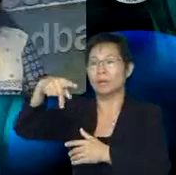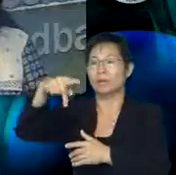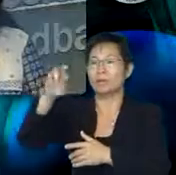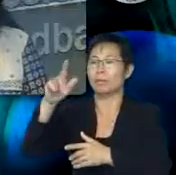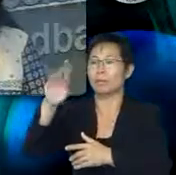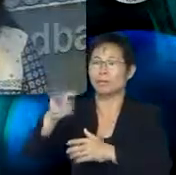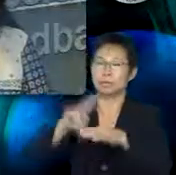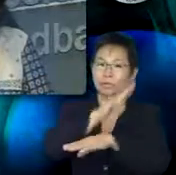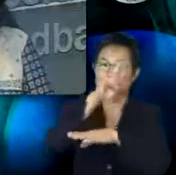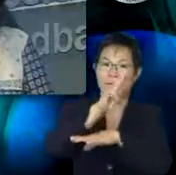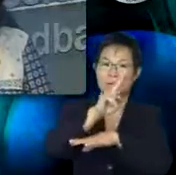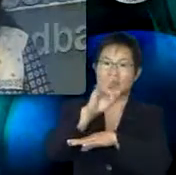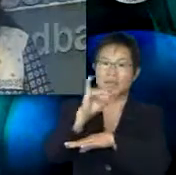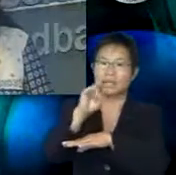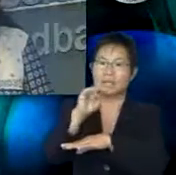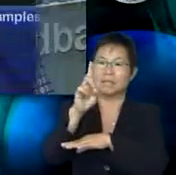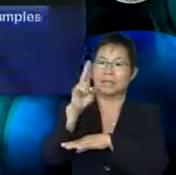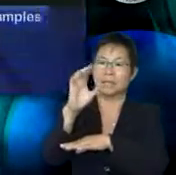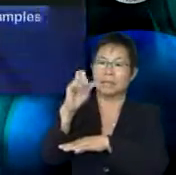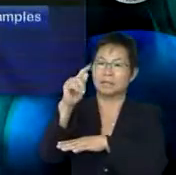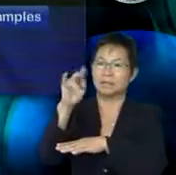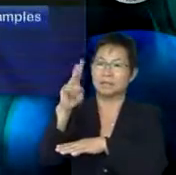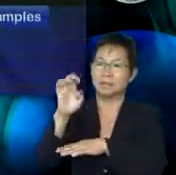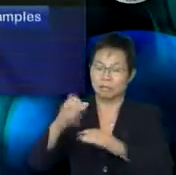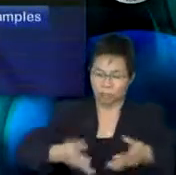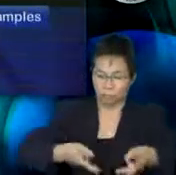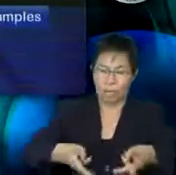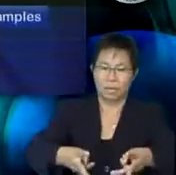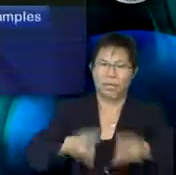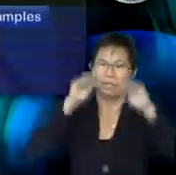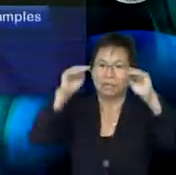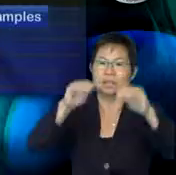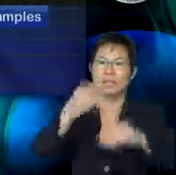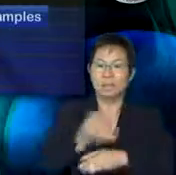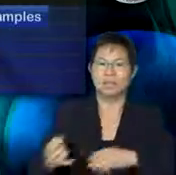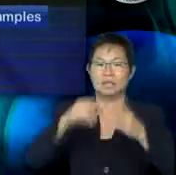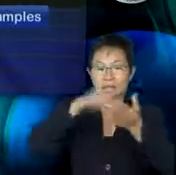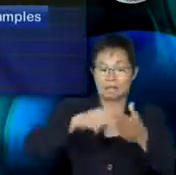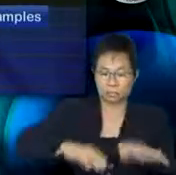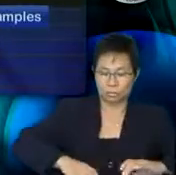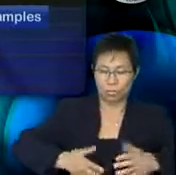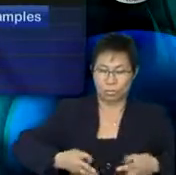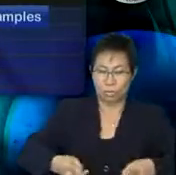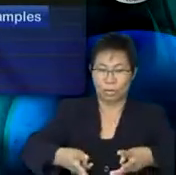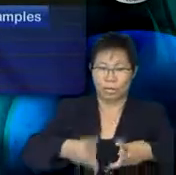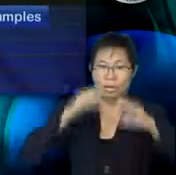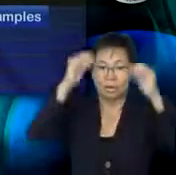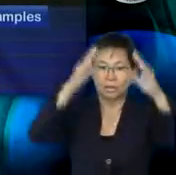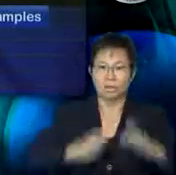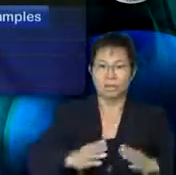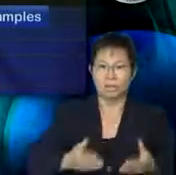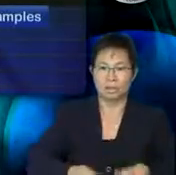approach in teaching a grammatical item. In this instance, the teacher first provides a list